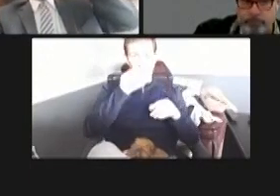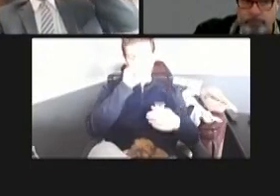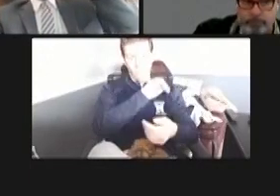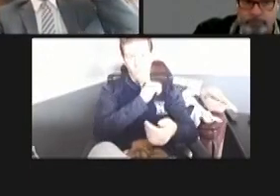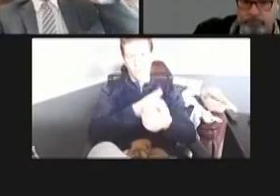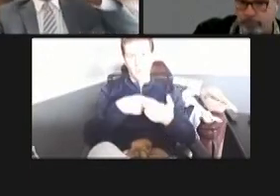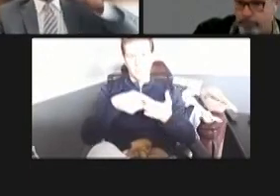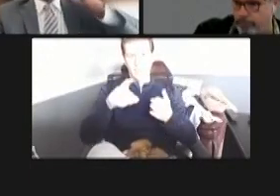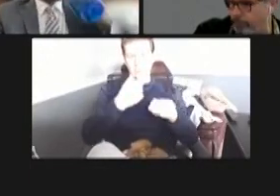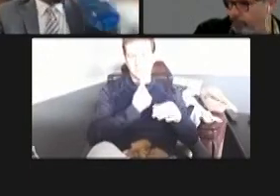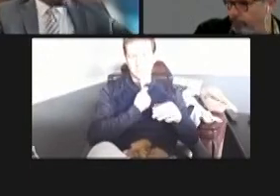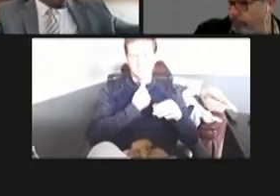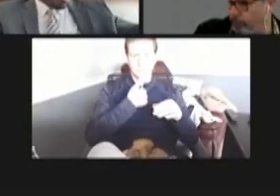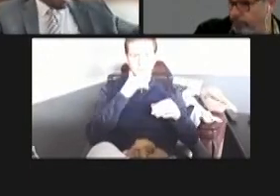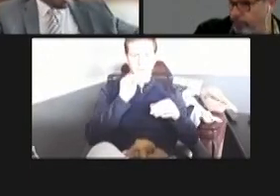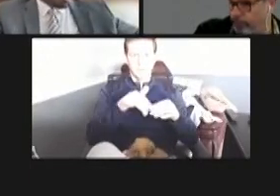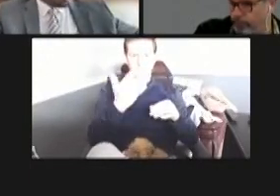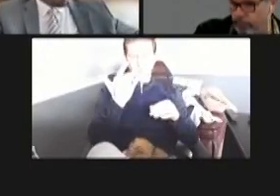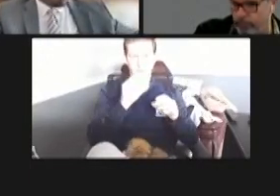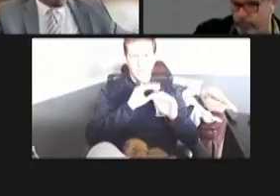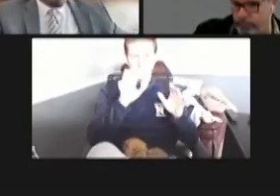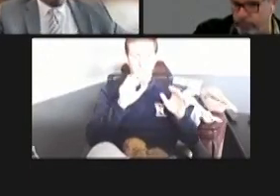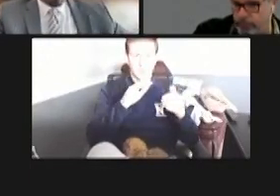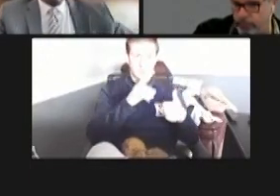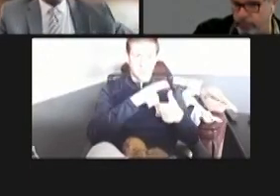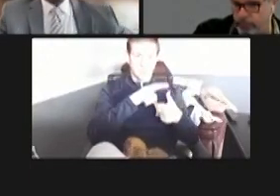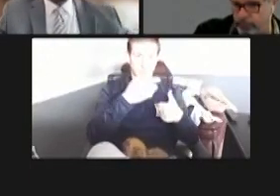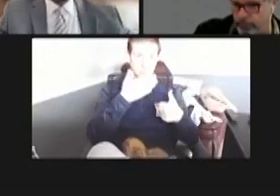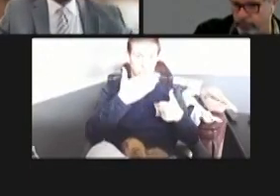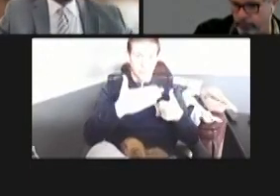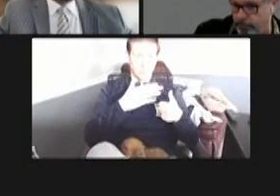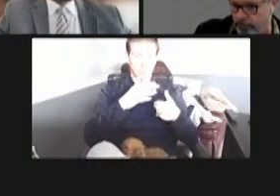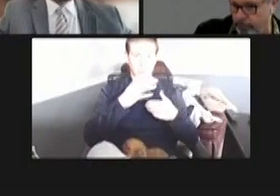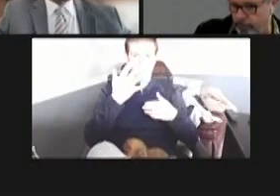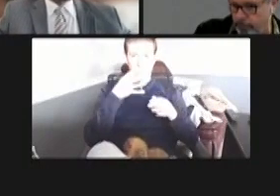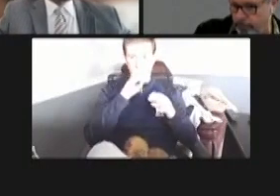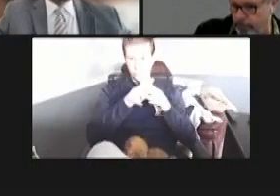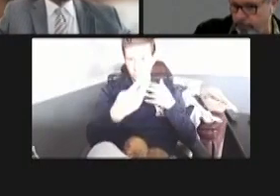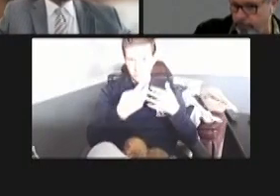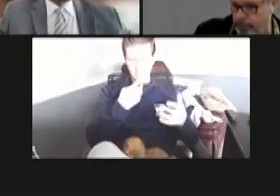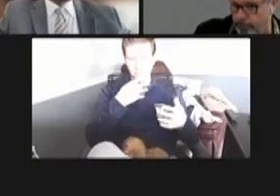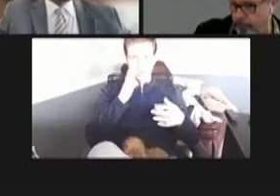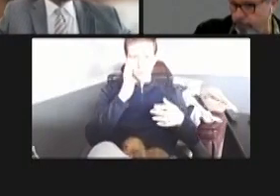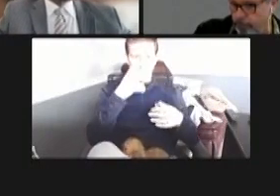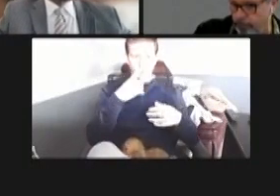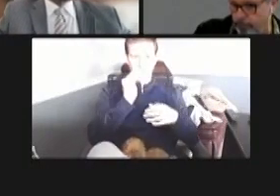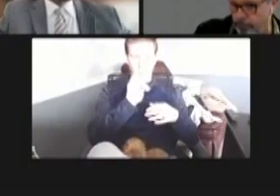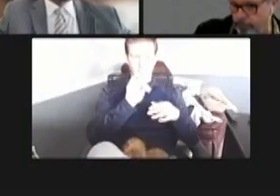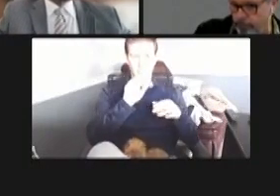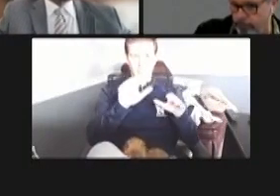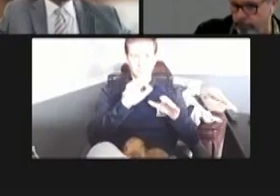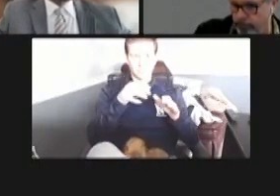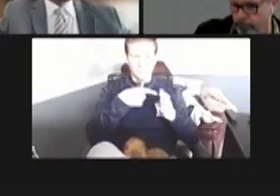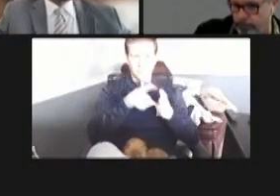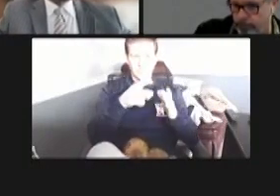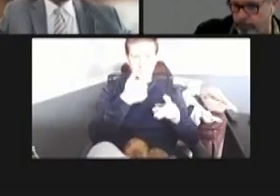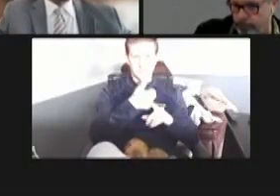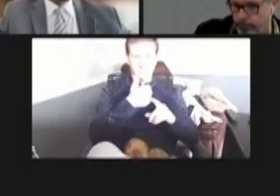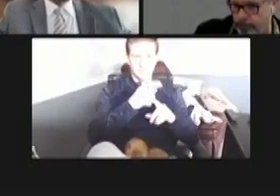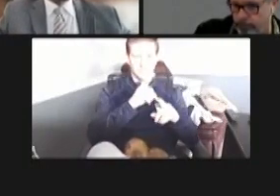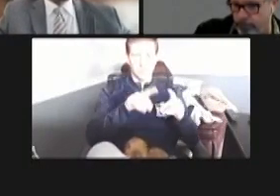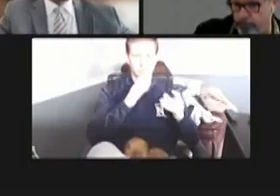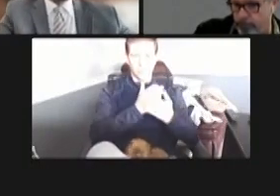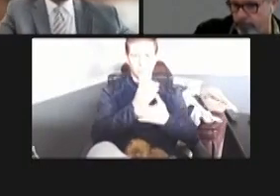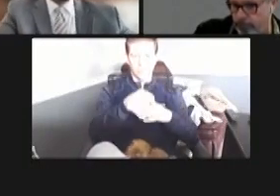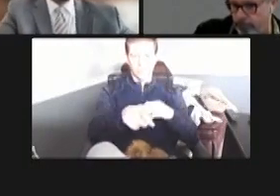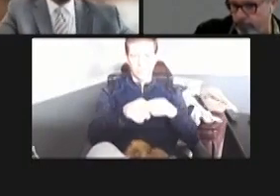ourselves, which is why obviously, A, it's good that we're being transparent and public about this, because it will look like Action's paying itself, but it will be through this process,